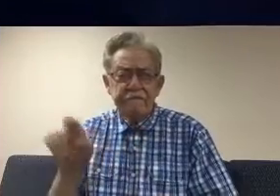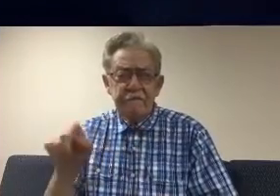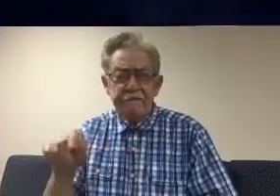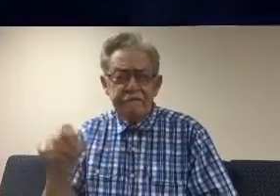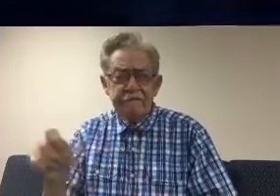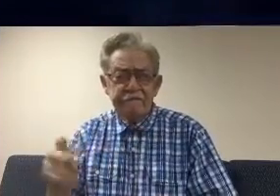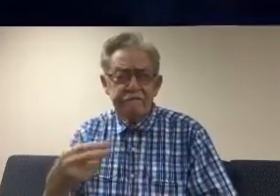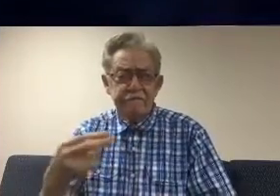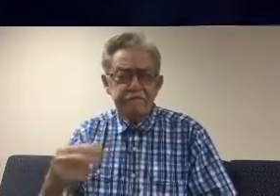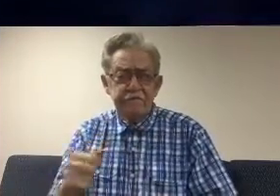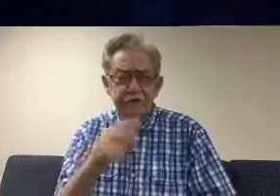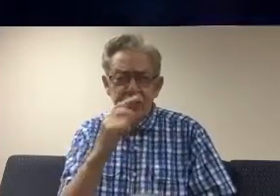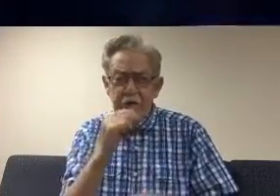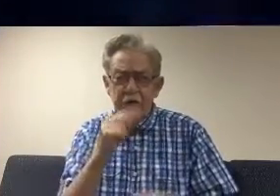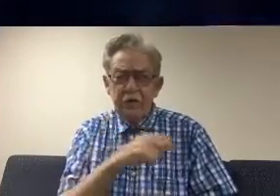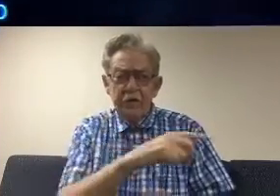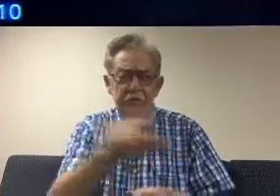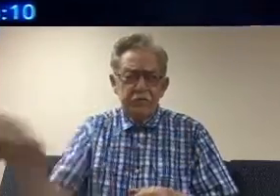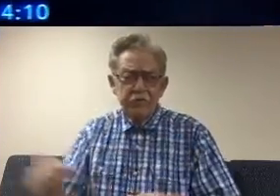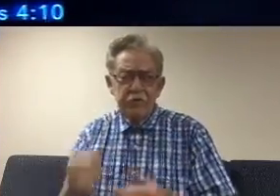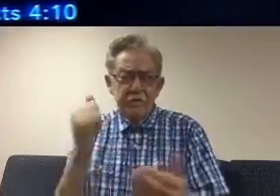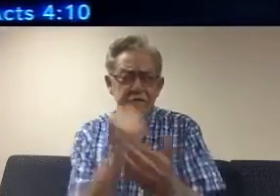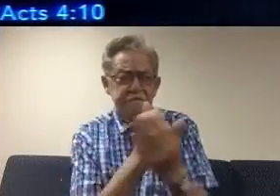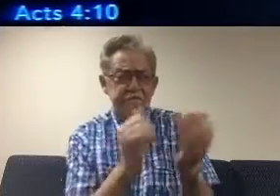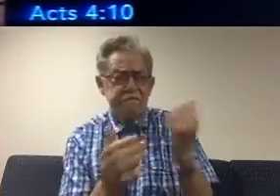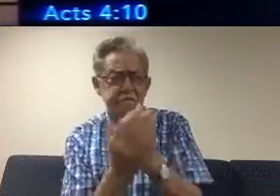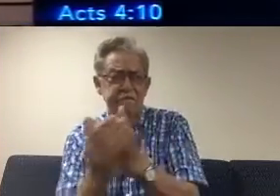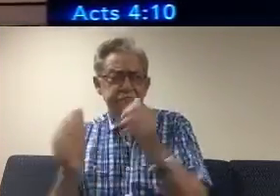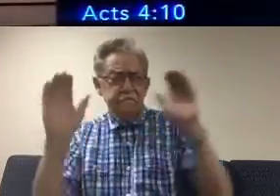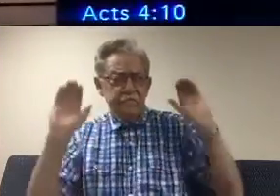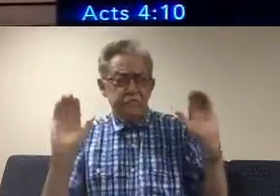crucified. Boy, you could hear a pin drop.